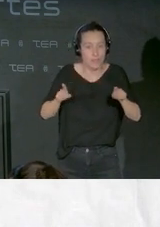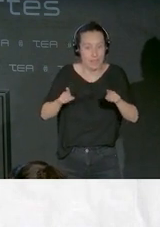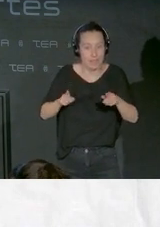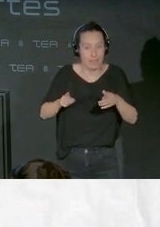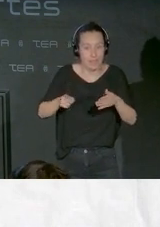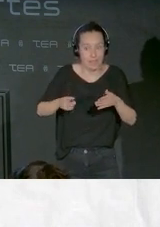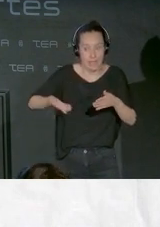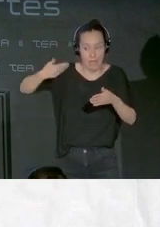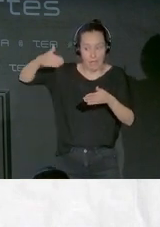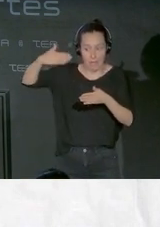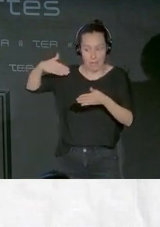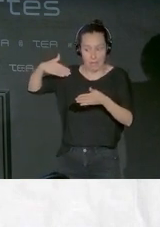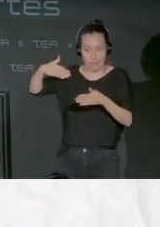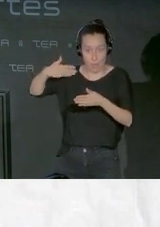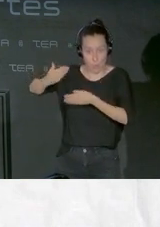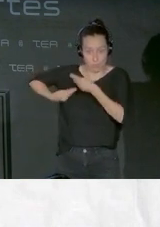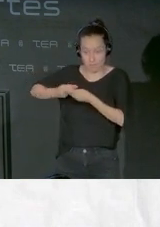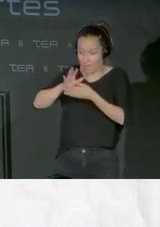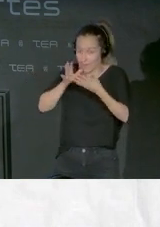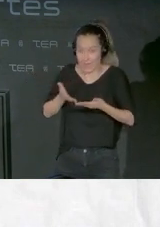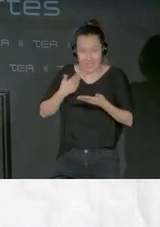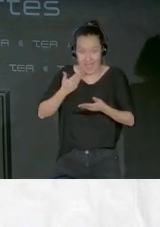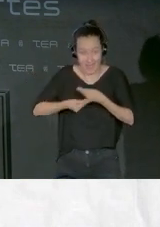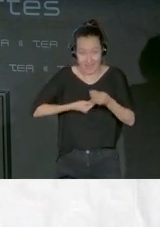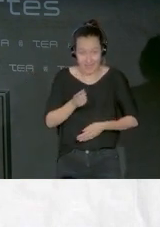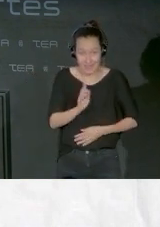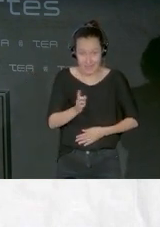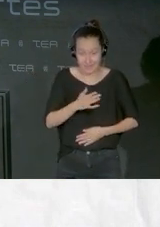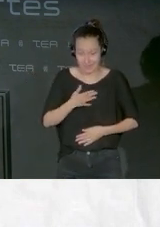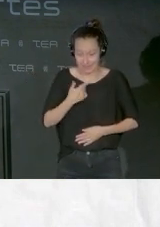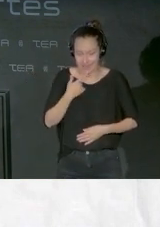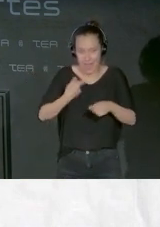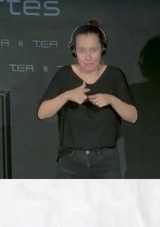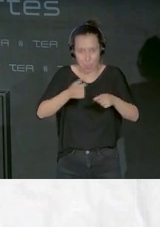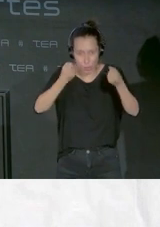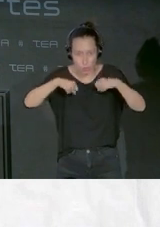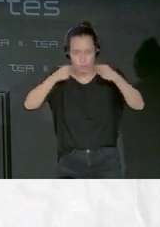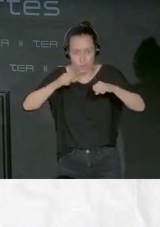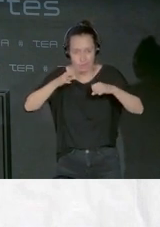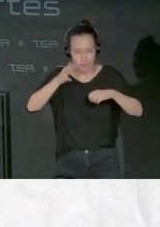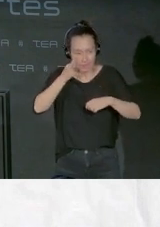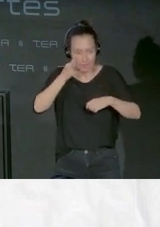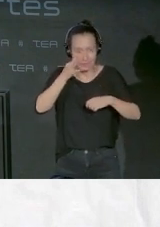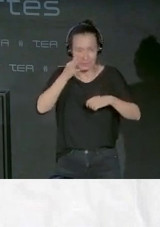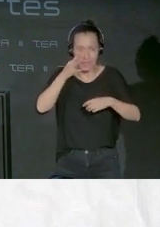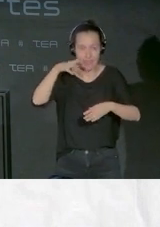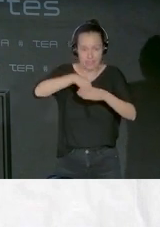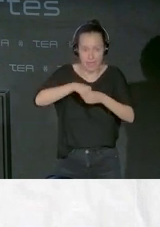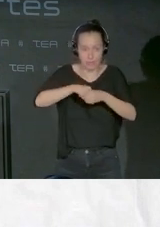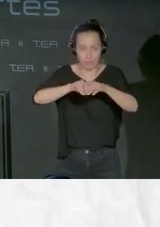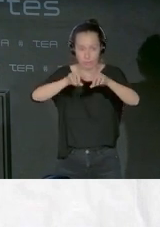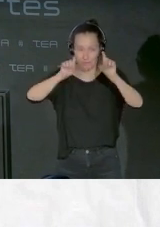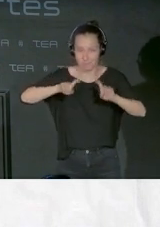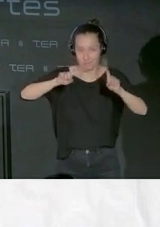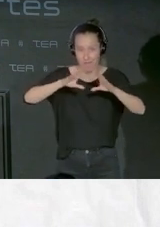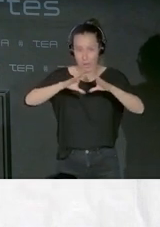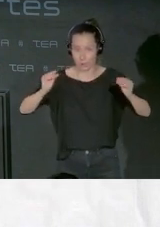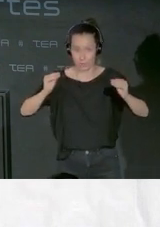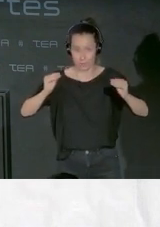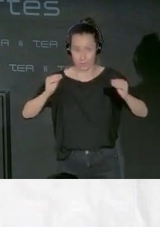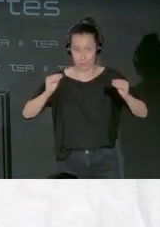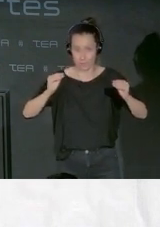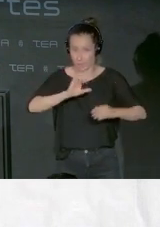That there's less practical elements to the provision within Europe, and that does sort of damage the added value of the recent